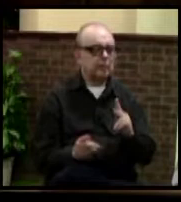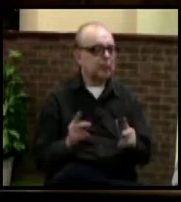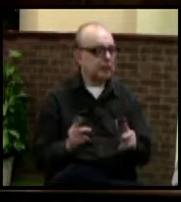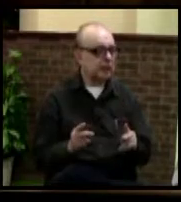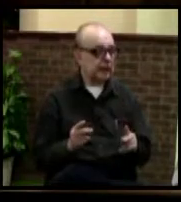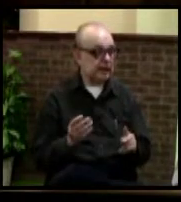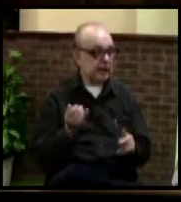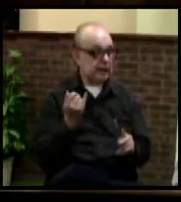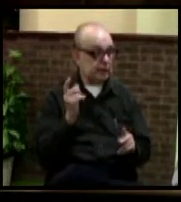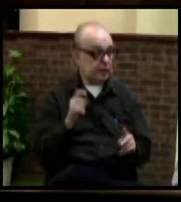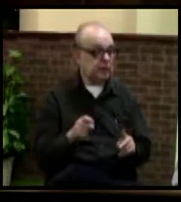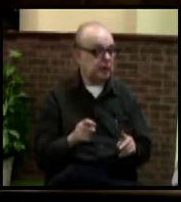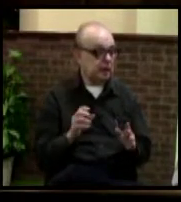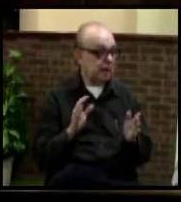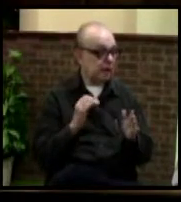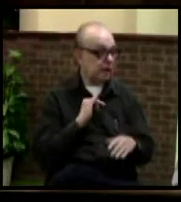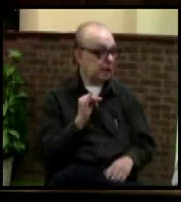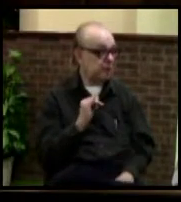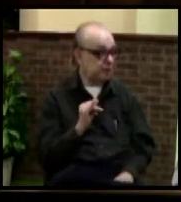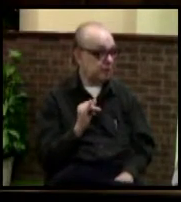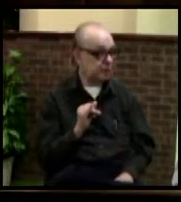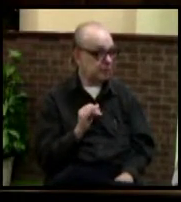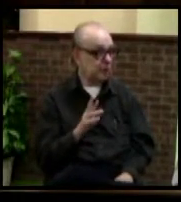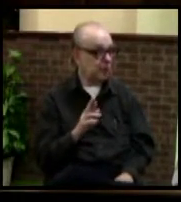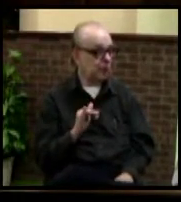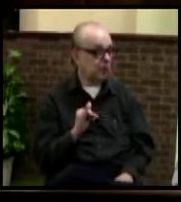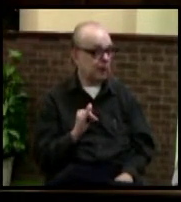Amen. Unless you've got insurance, that's hard.